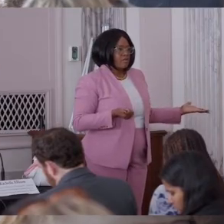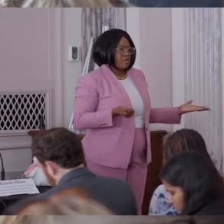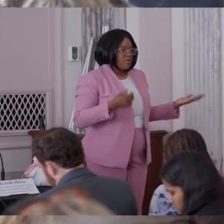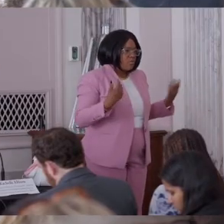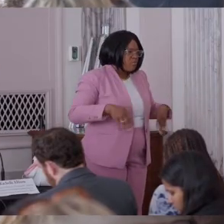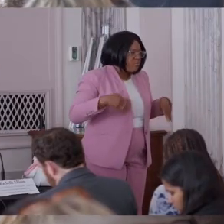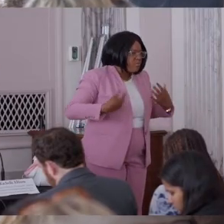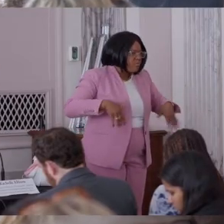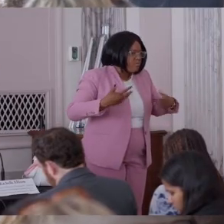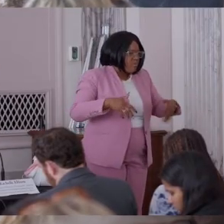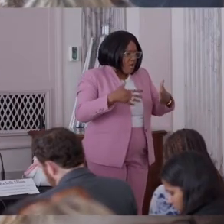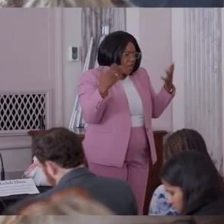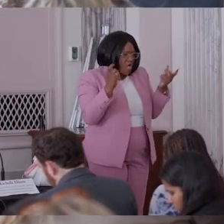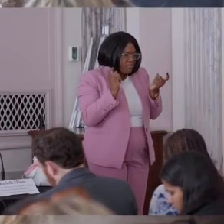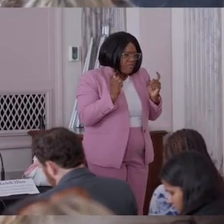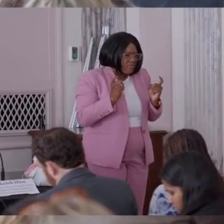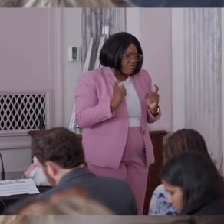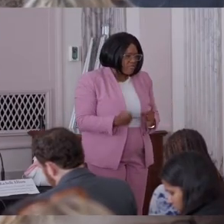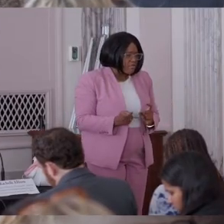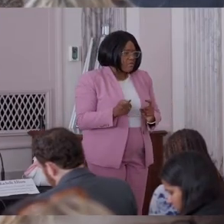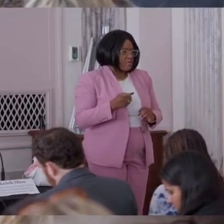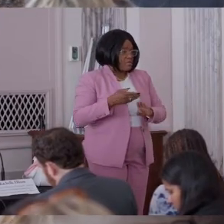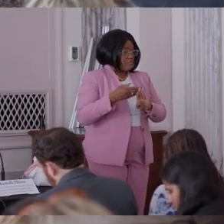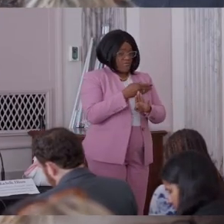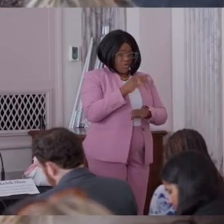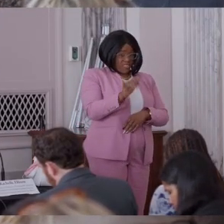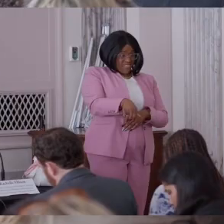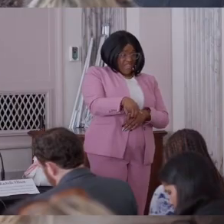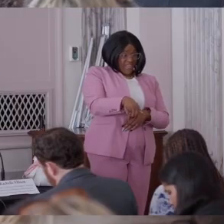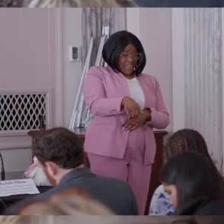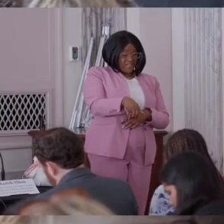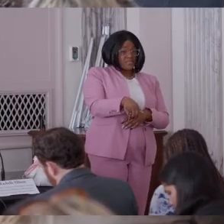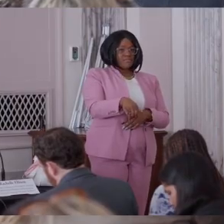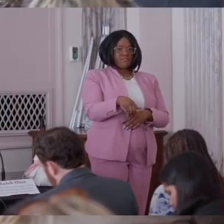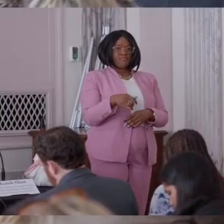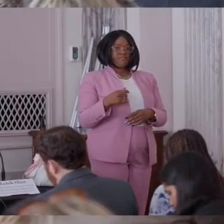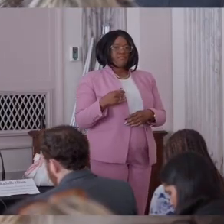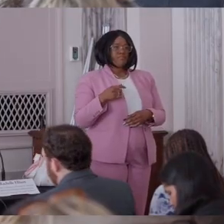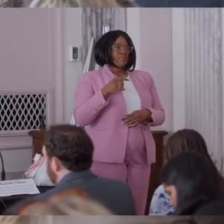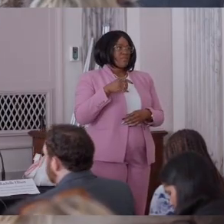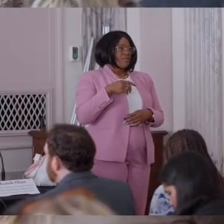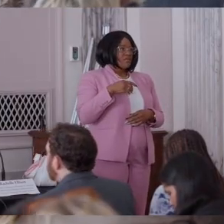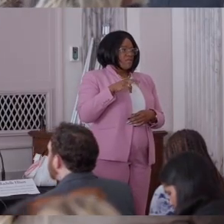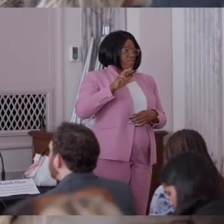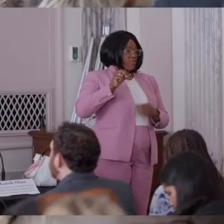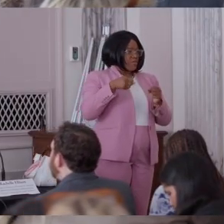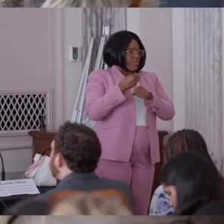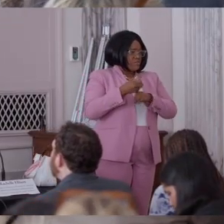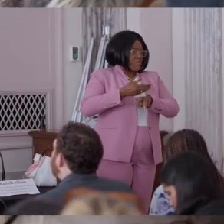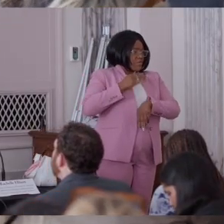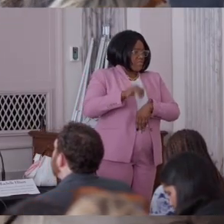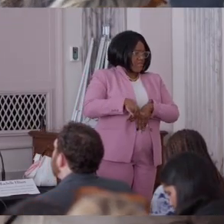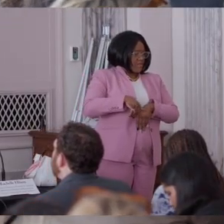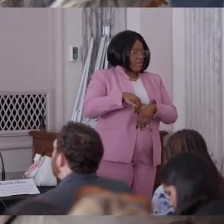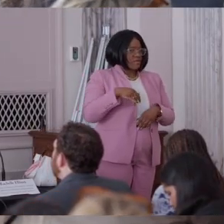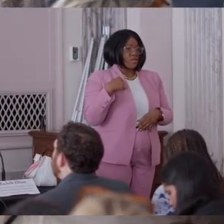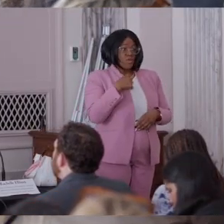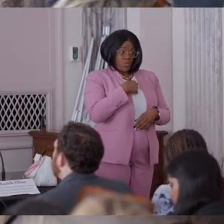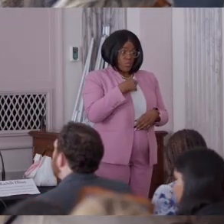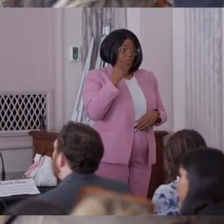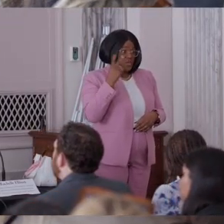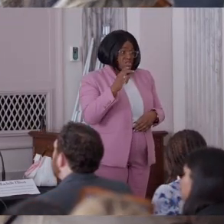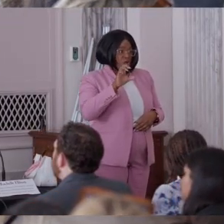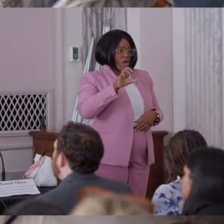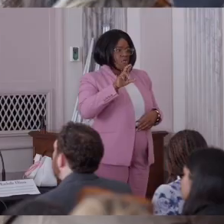that. Prior to that, in the 3 decades prior to that, we did